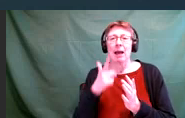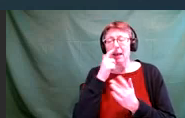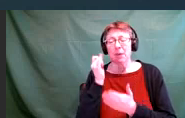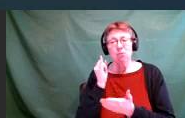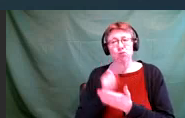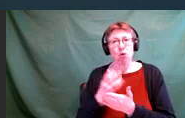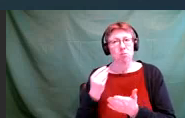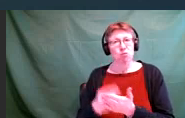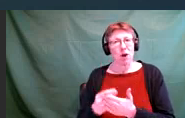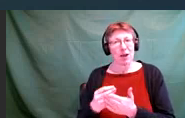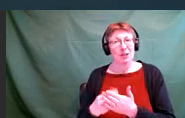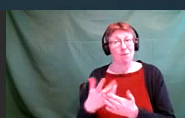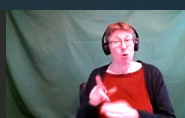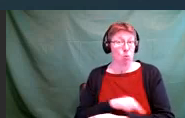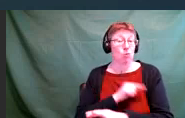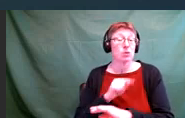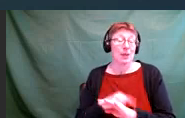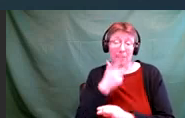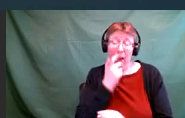of time.